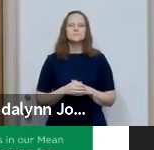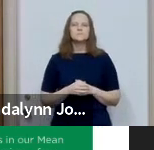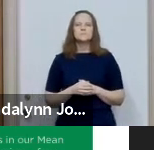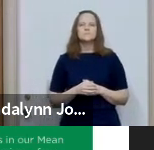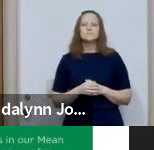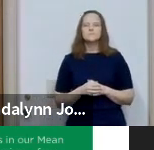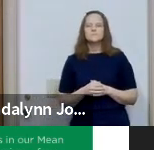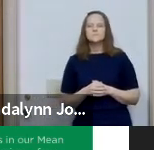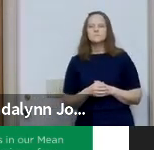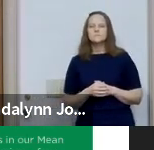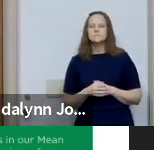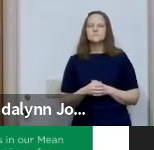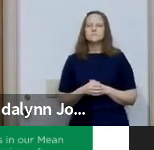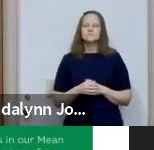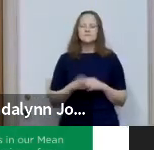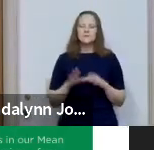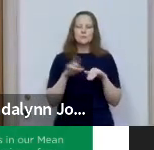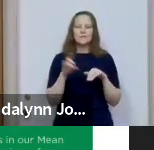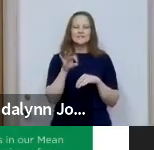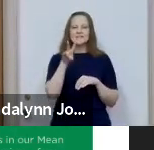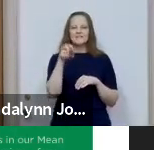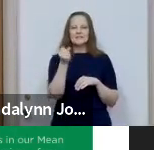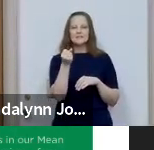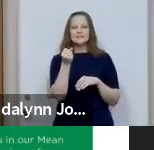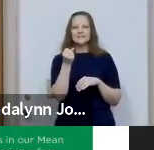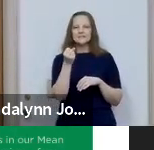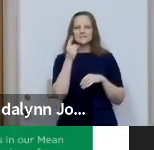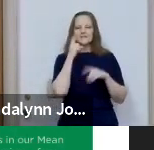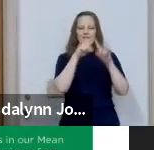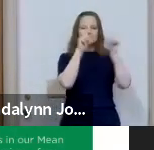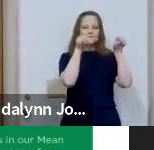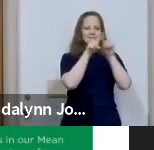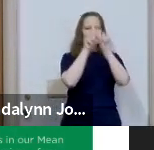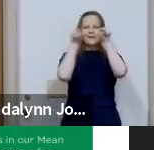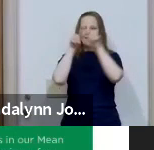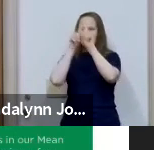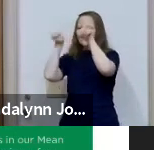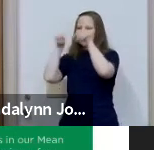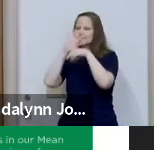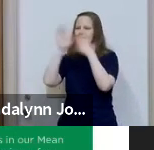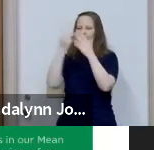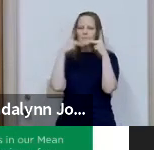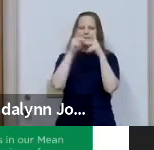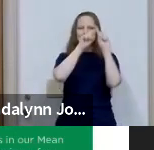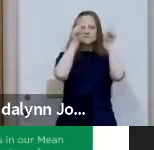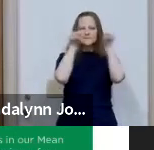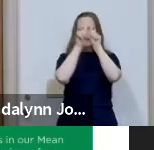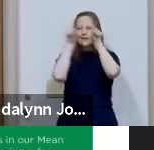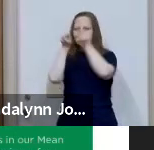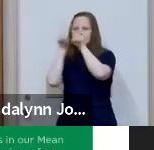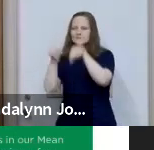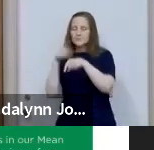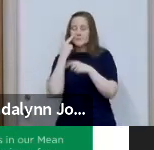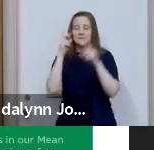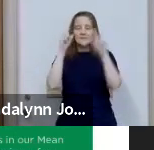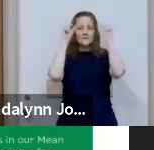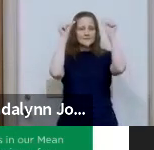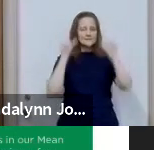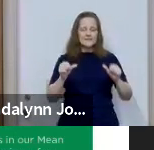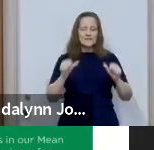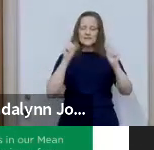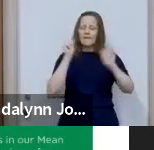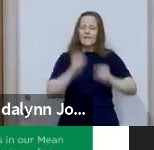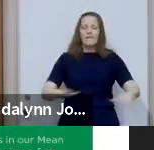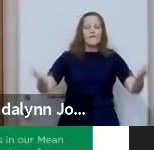If you're a child of the 70s and you've heard the song, signs, signs, everywhere there's signs, you're gonna see signs. Working very closely